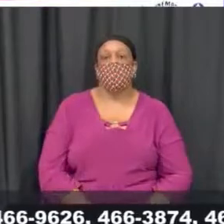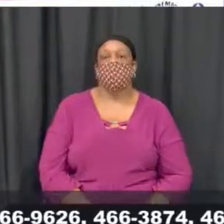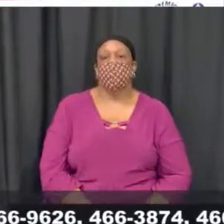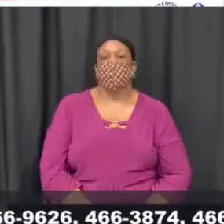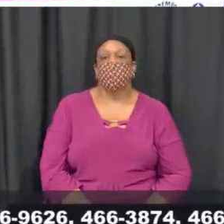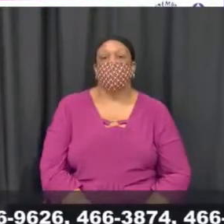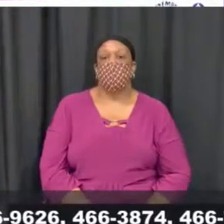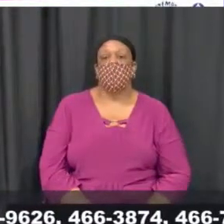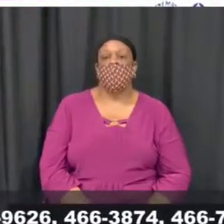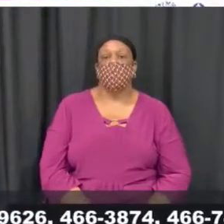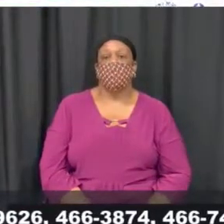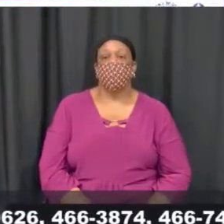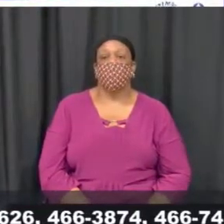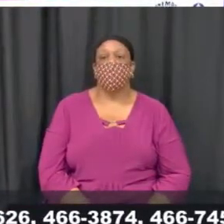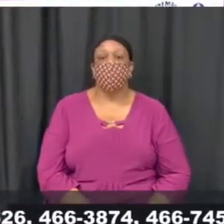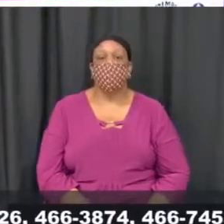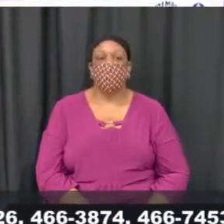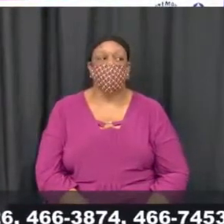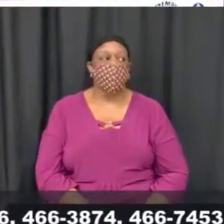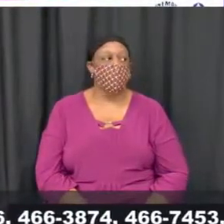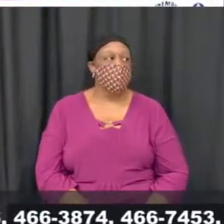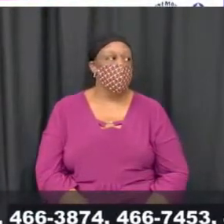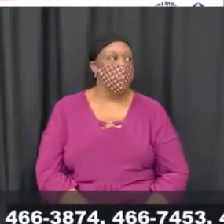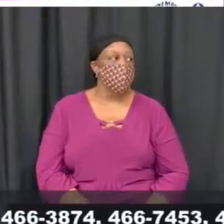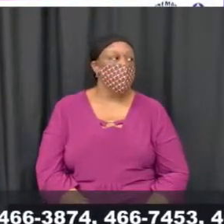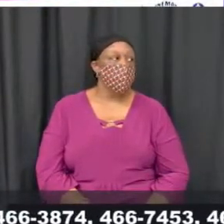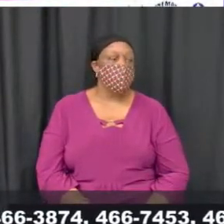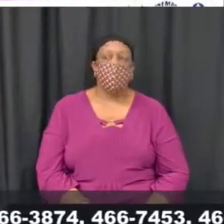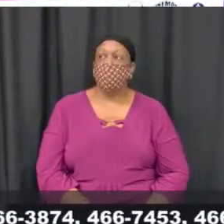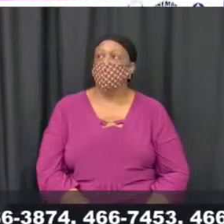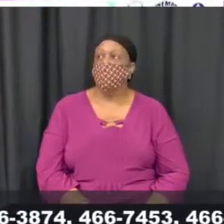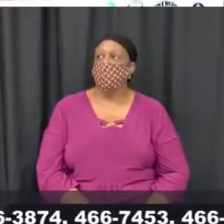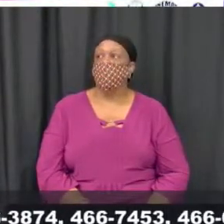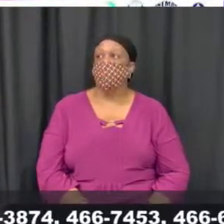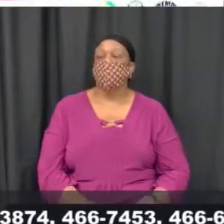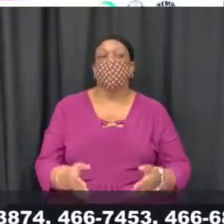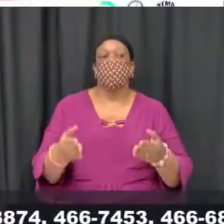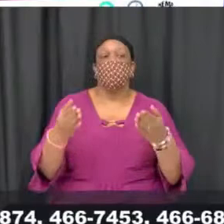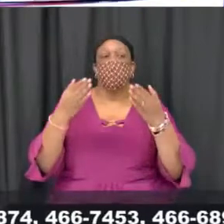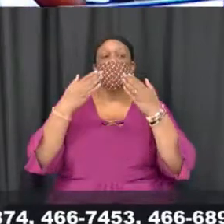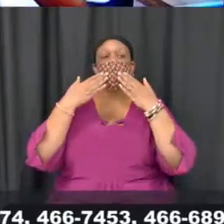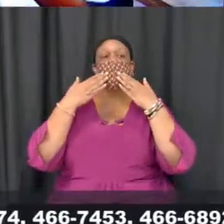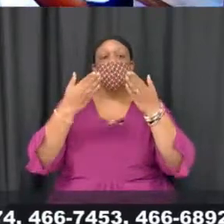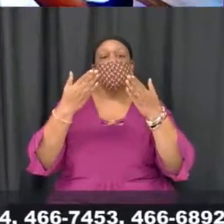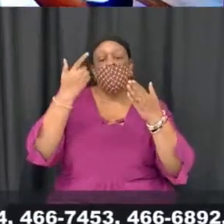Thank you very much for your questions, and they were all answered.